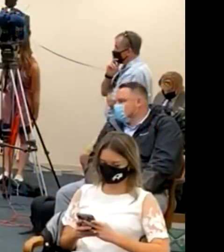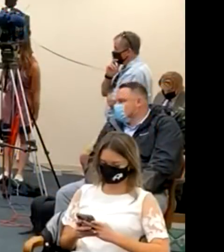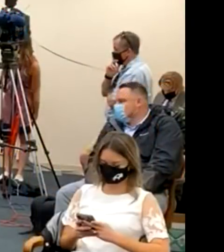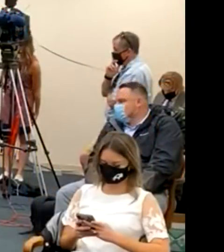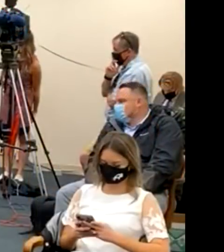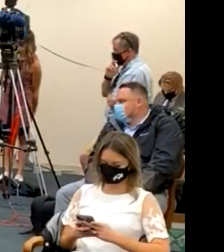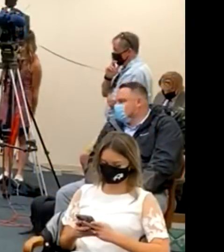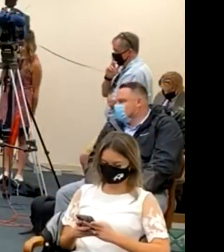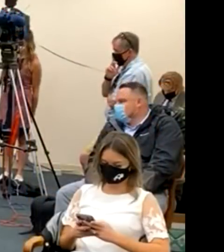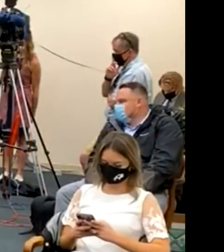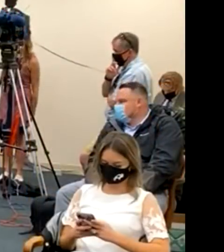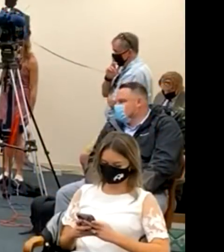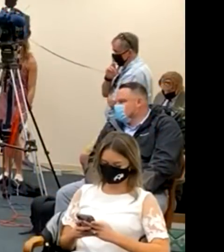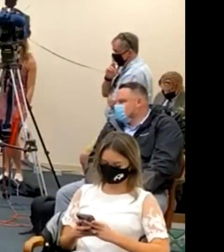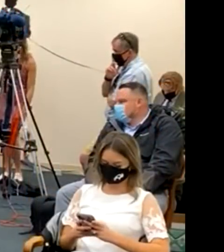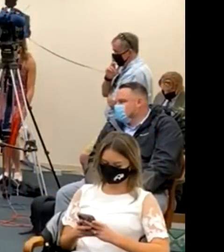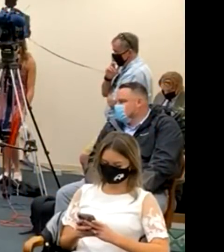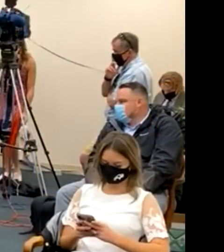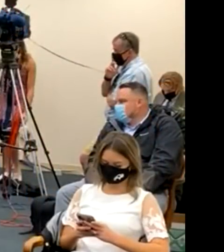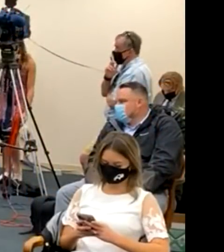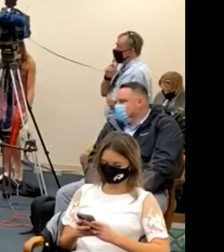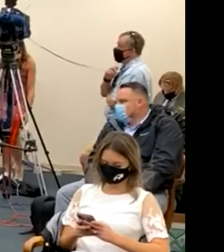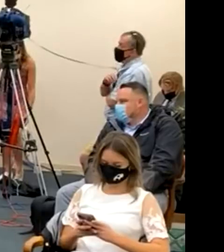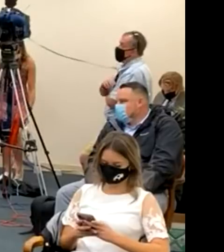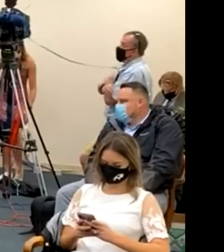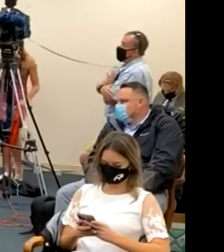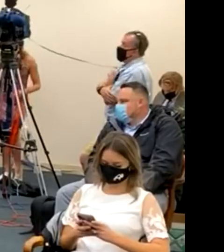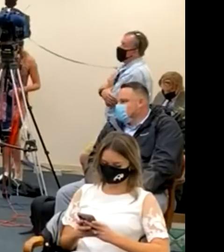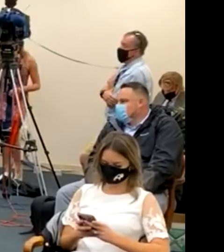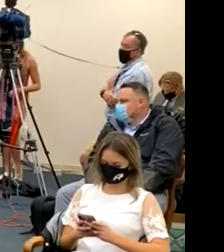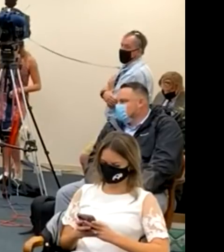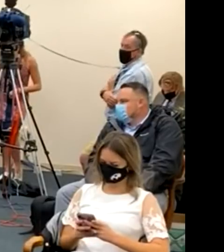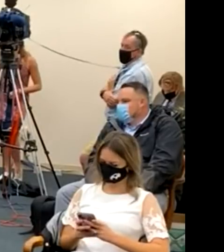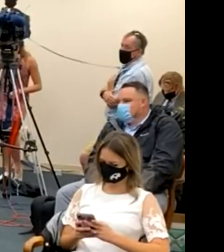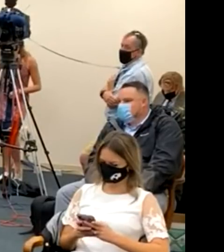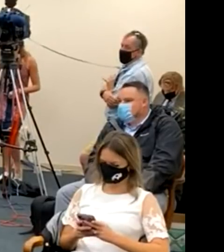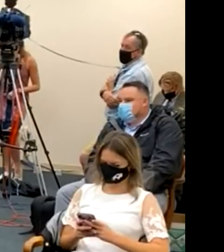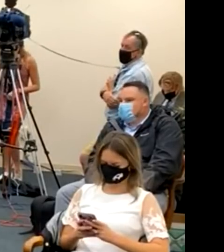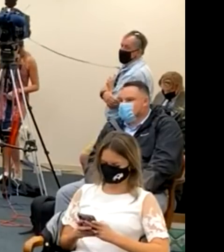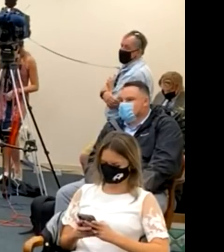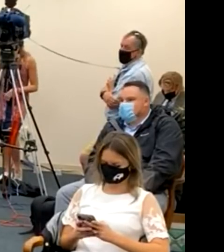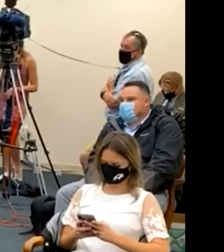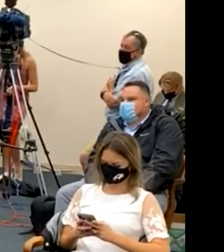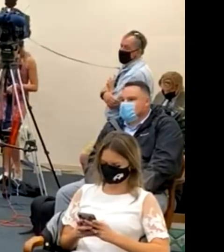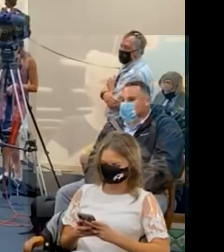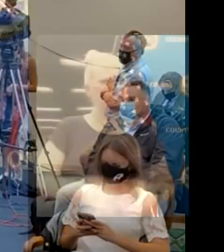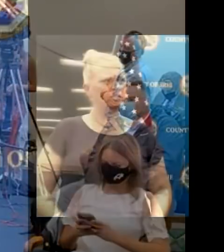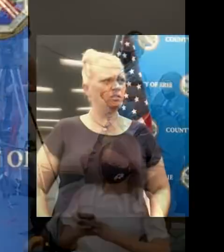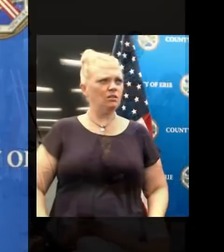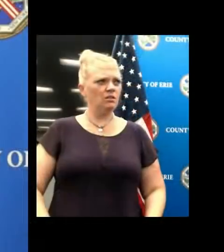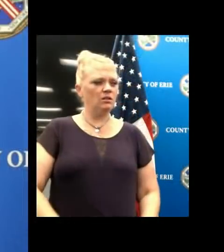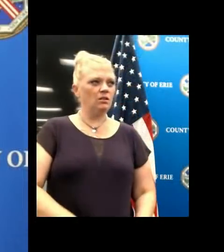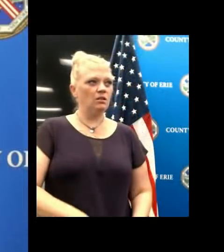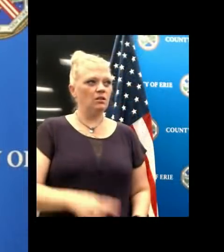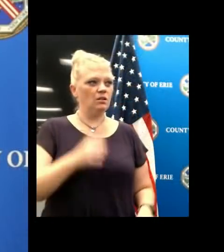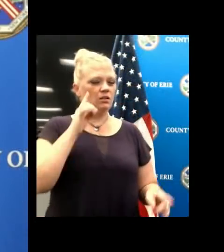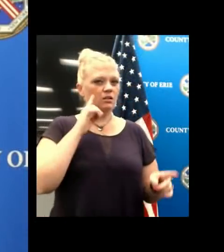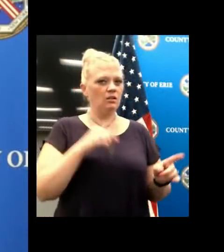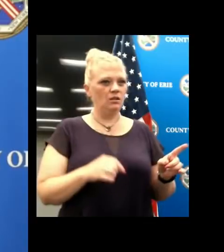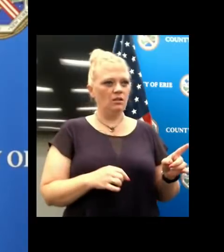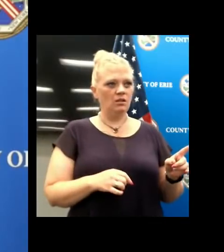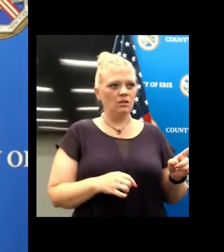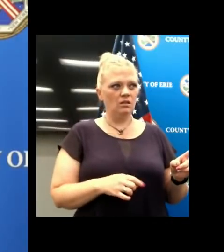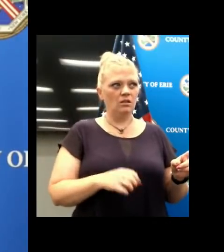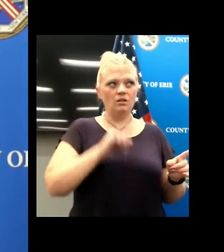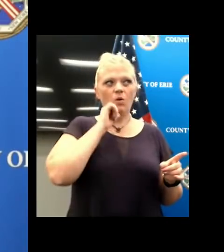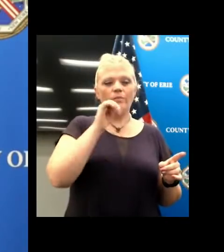any overspill from the ice cream plant? The question was with regards to Chautauqua County and an outbreak there. I'm not aware